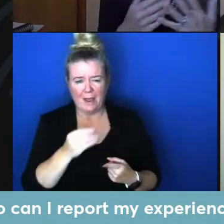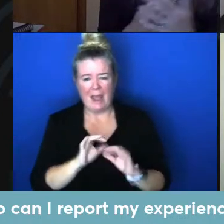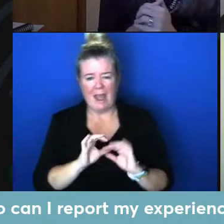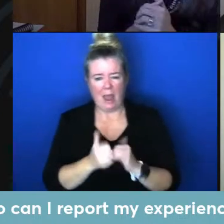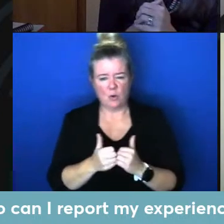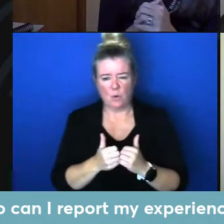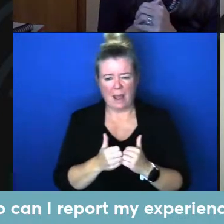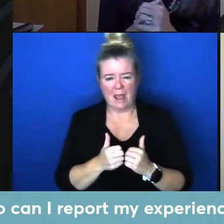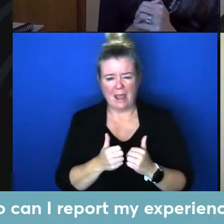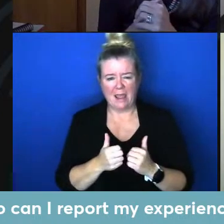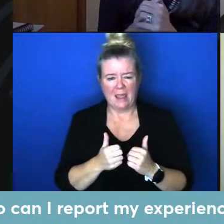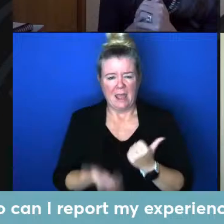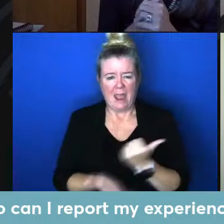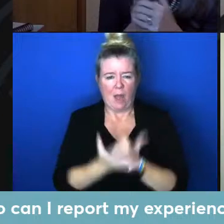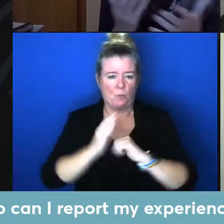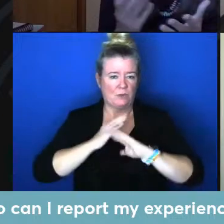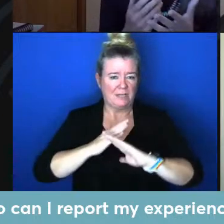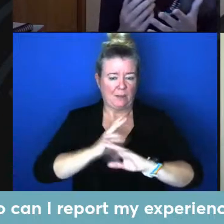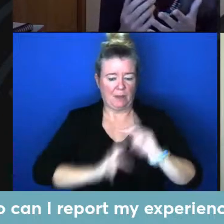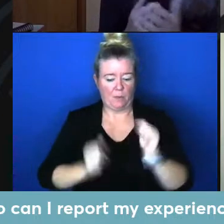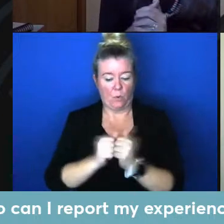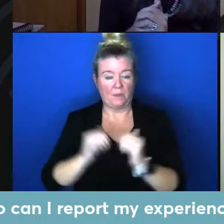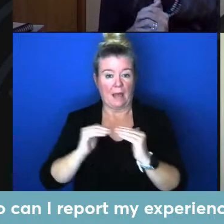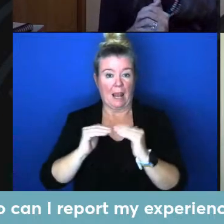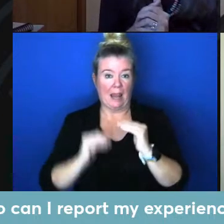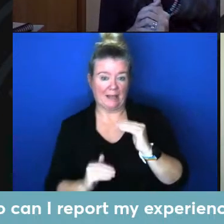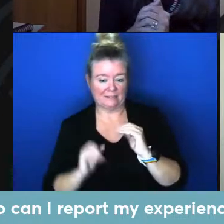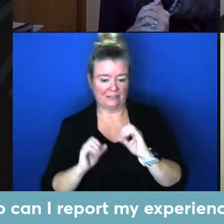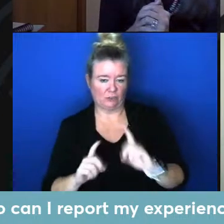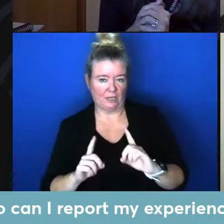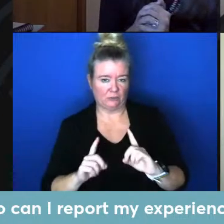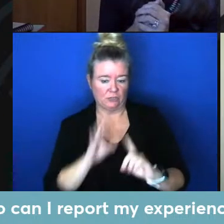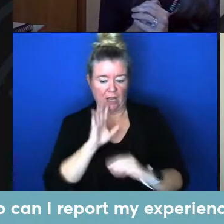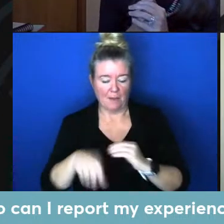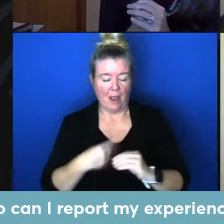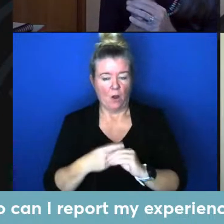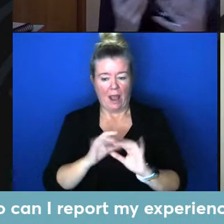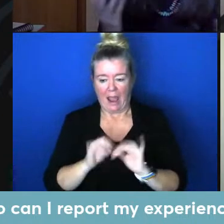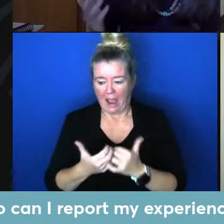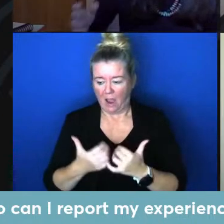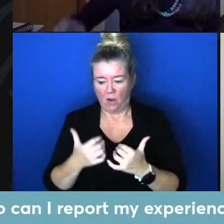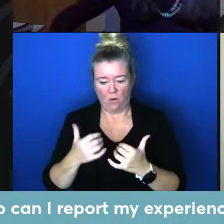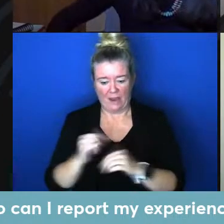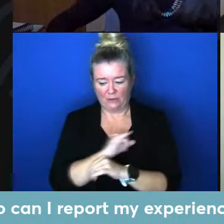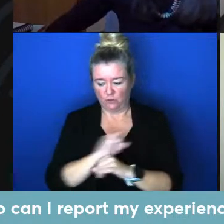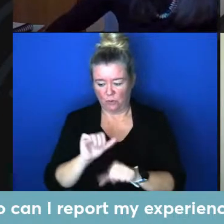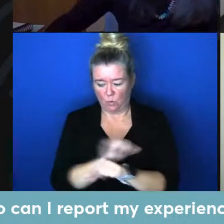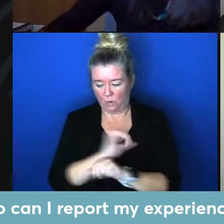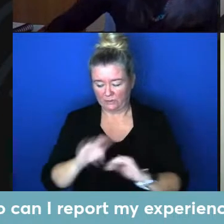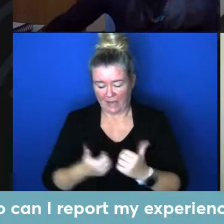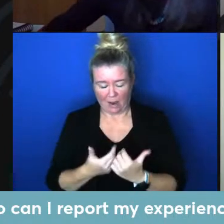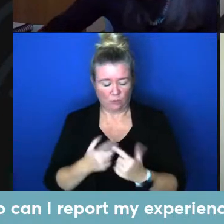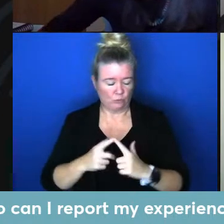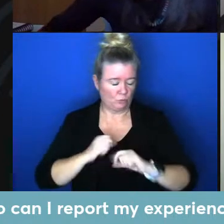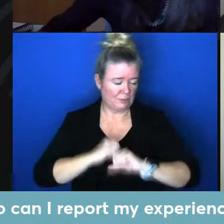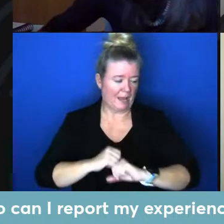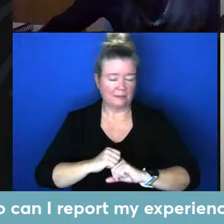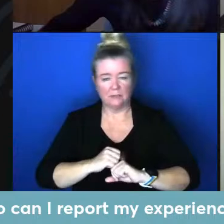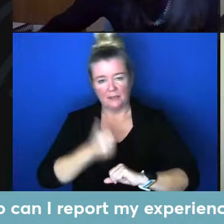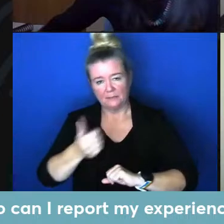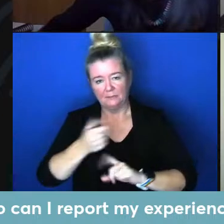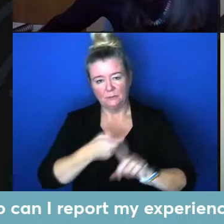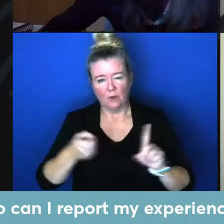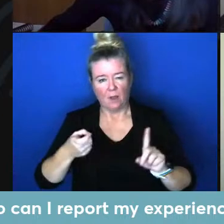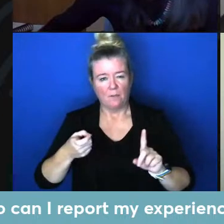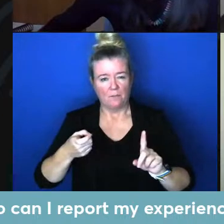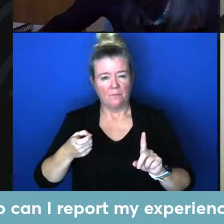I help protect those with less education about the industry and offer solutions to how people can protect themselves from